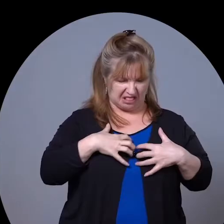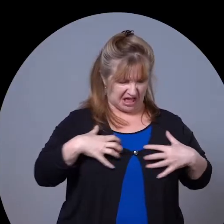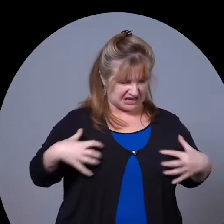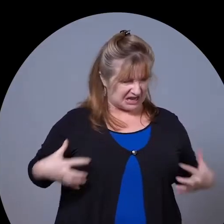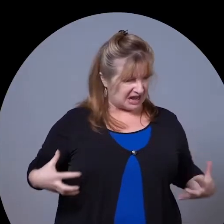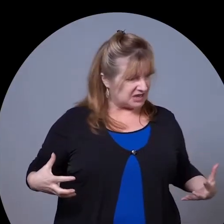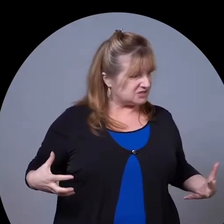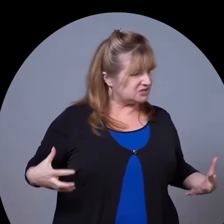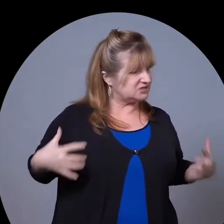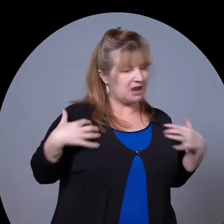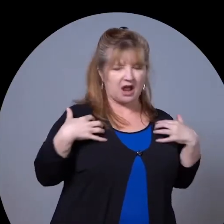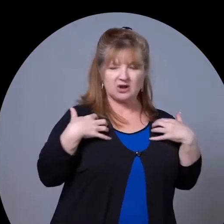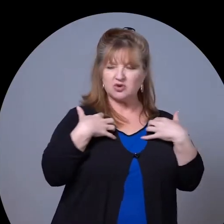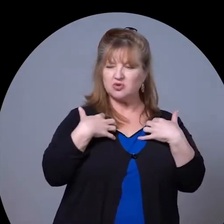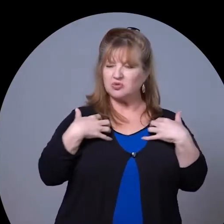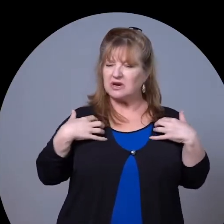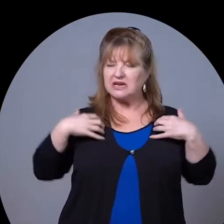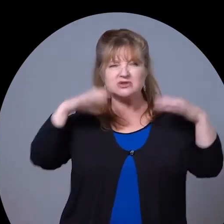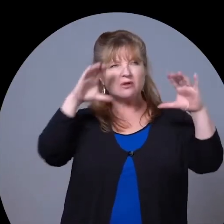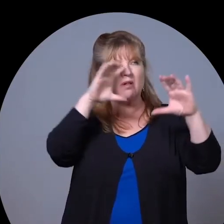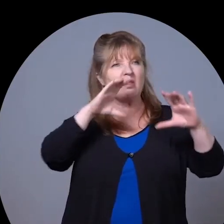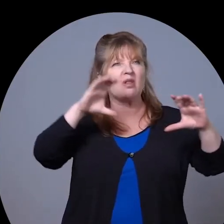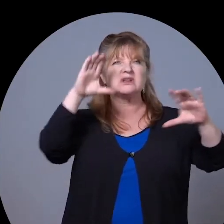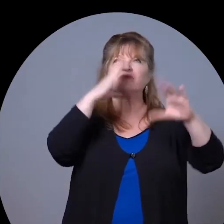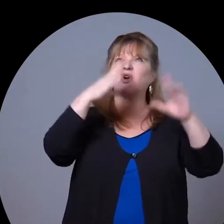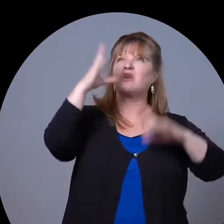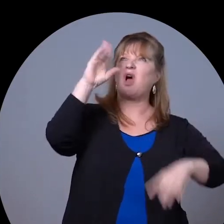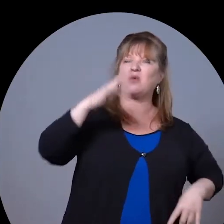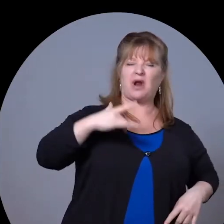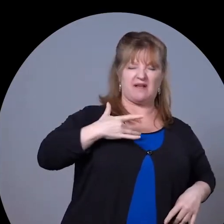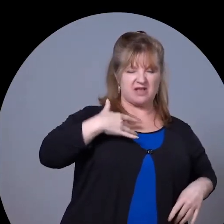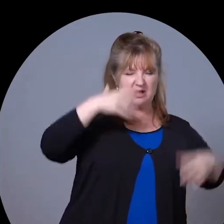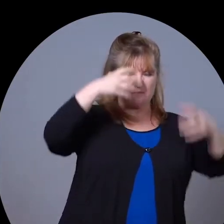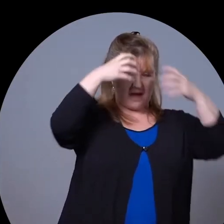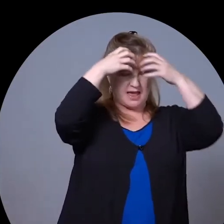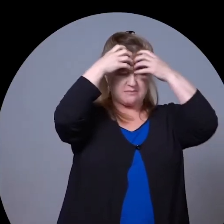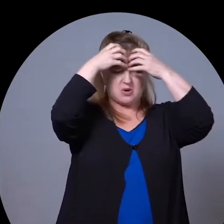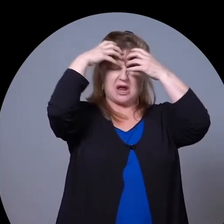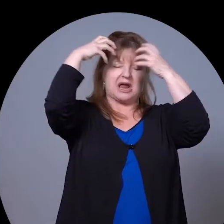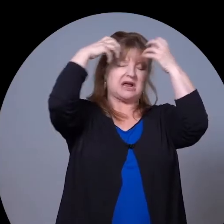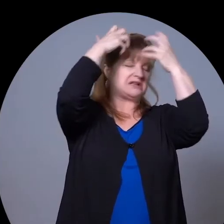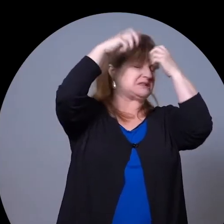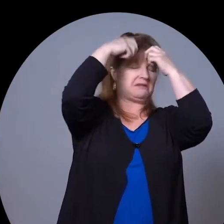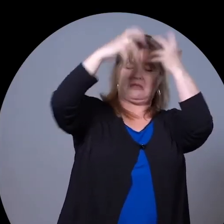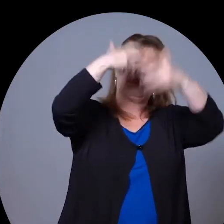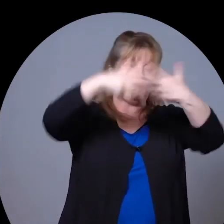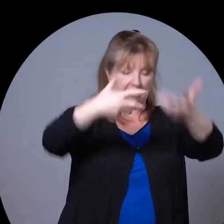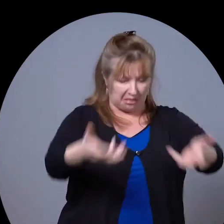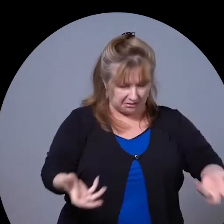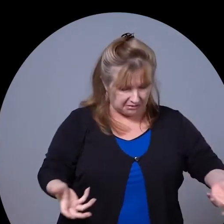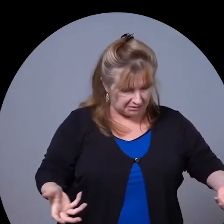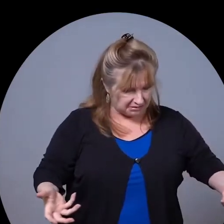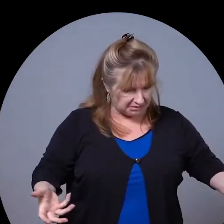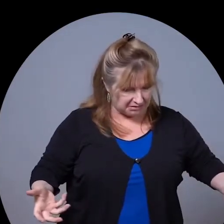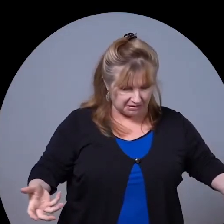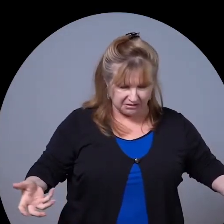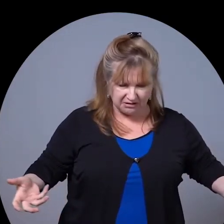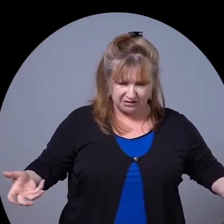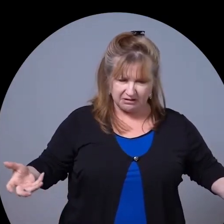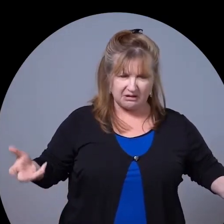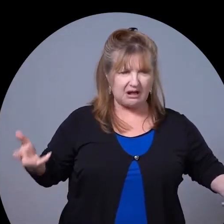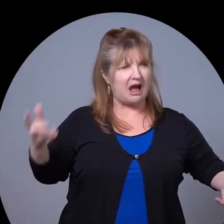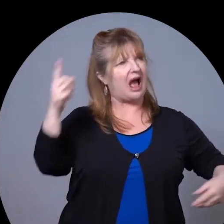the sort of creature who looks for God when I feel my brain spin out from my body. I think